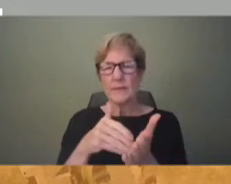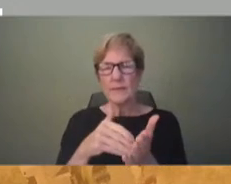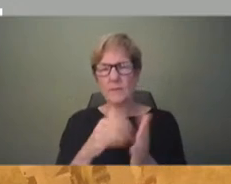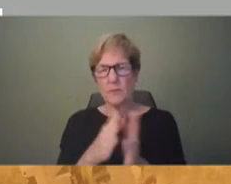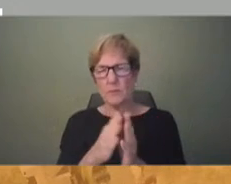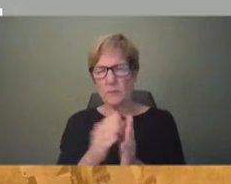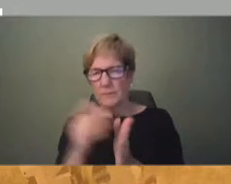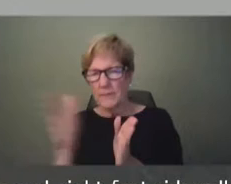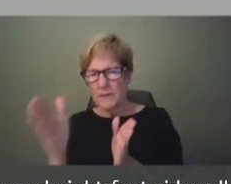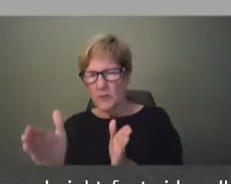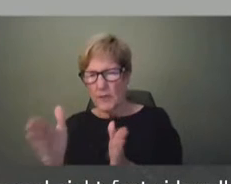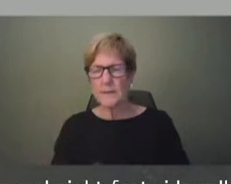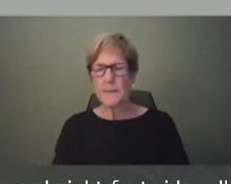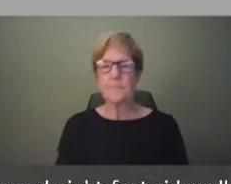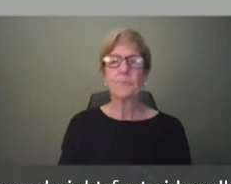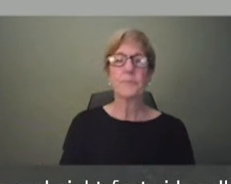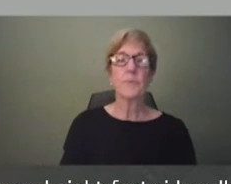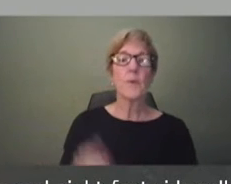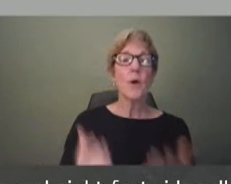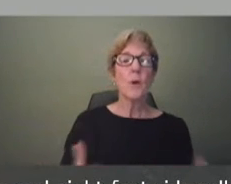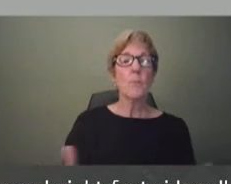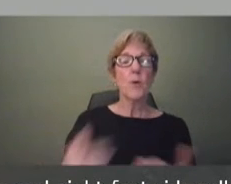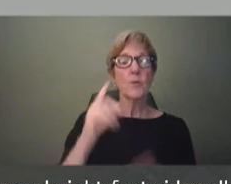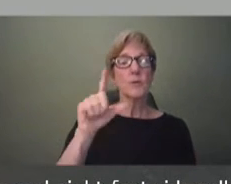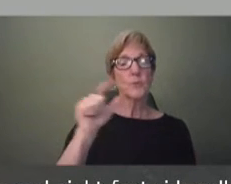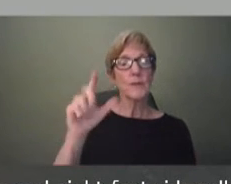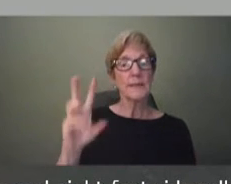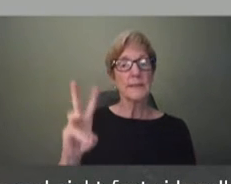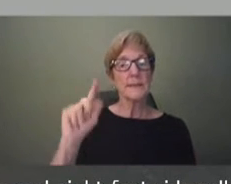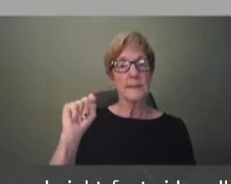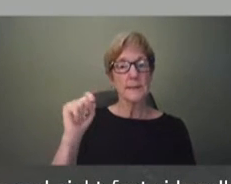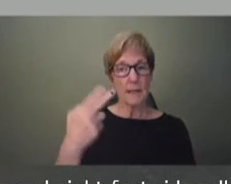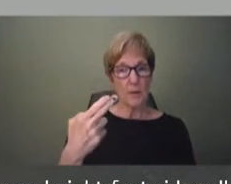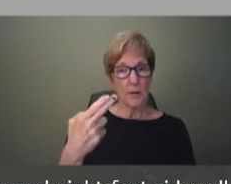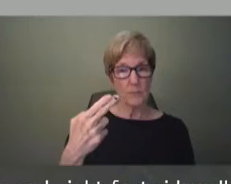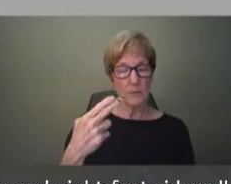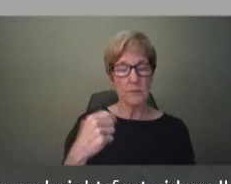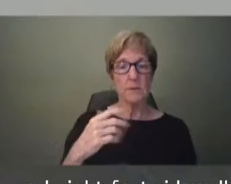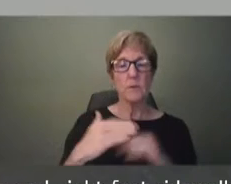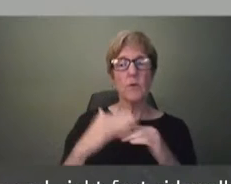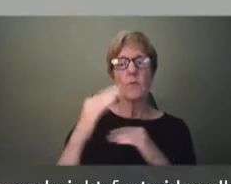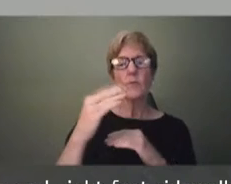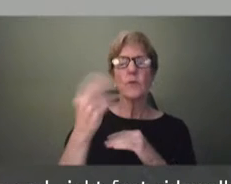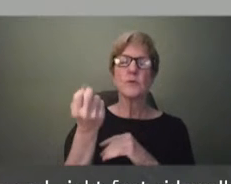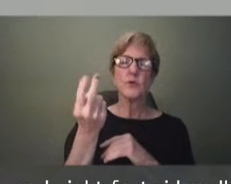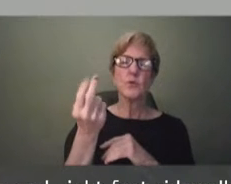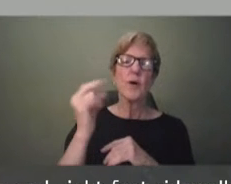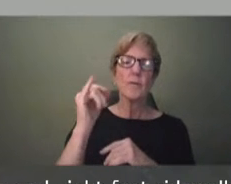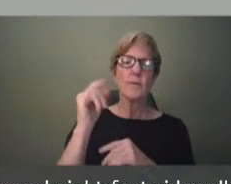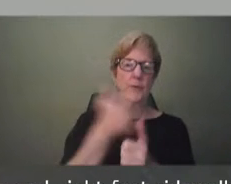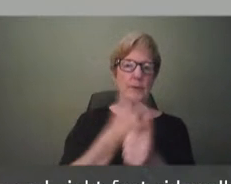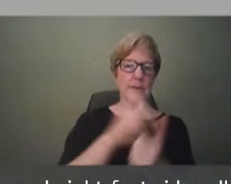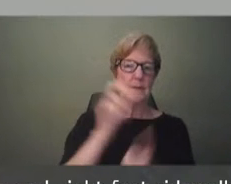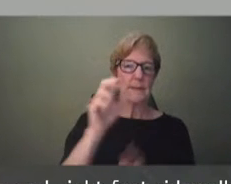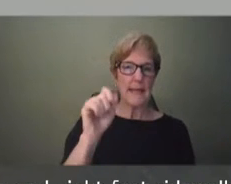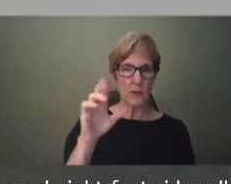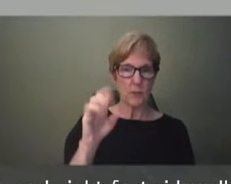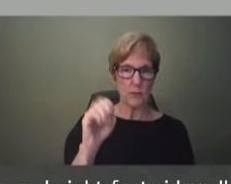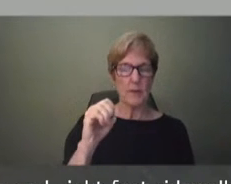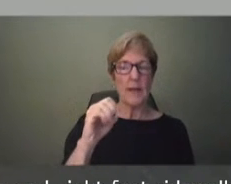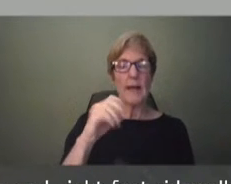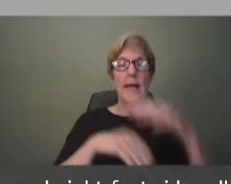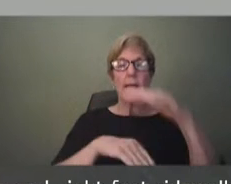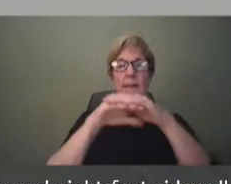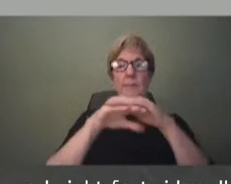uh the proposal is for up to 26 town homes that comes in just over 12 units per acre uh does Building height to 45